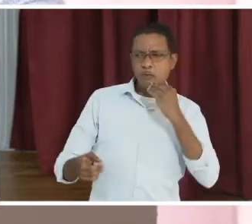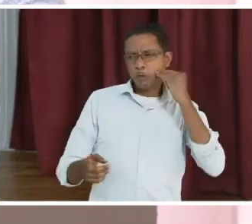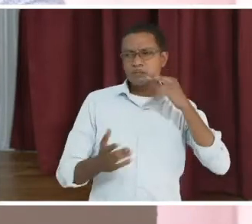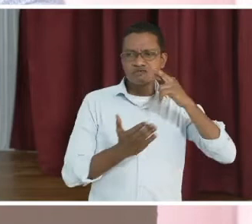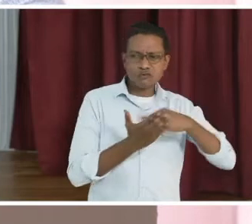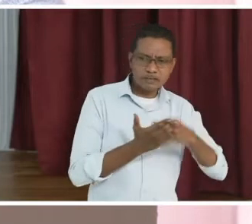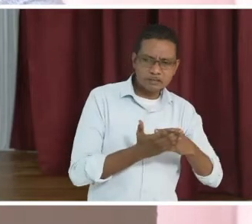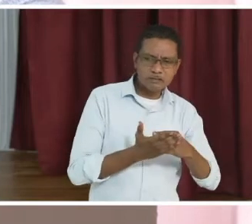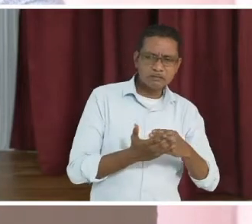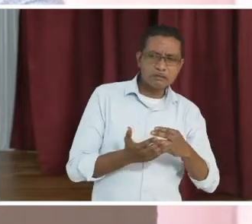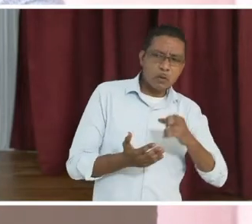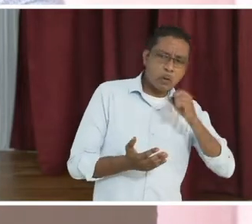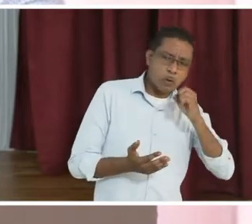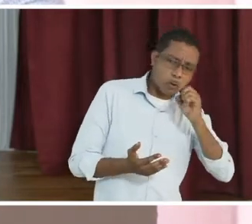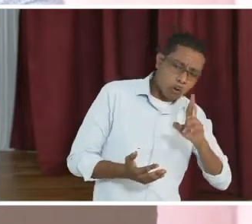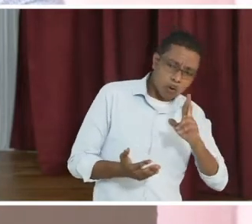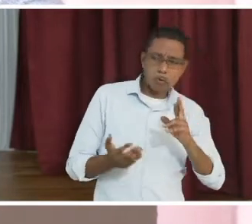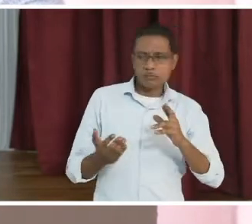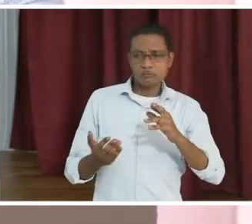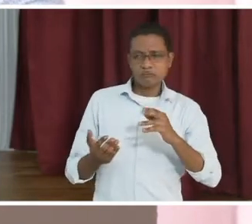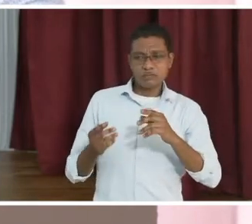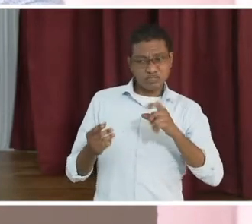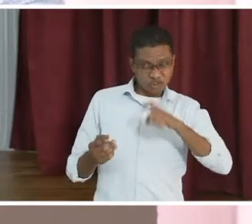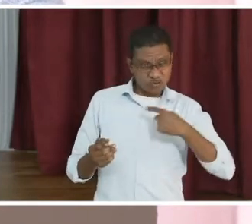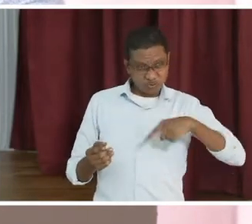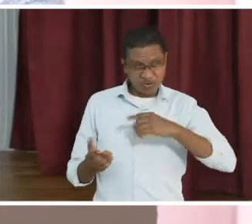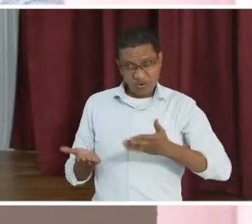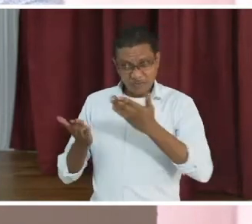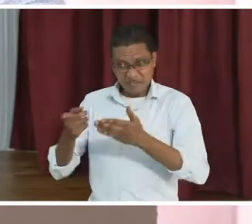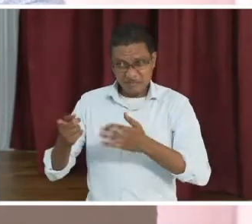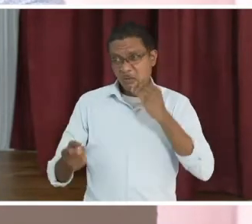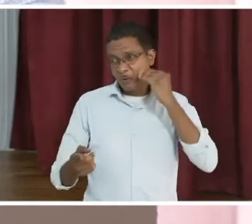to Ttmf or, as I mentioned, any financial institution of their choice to